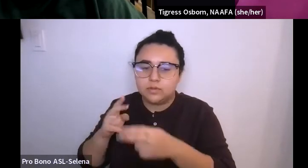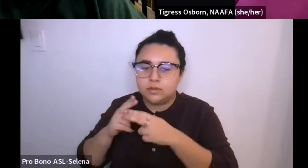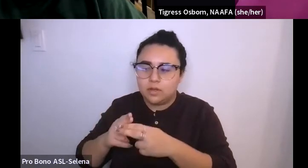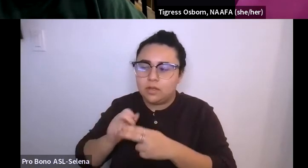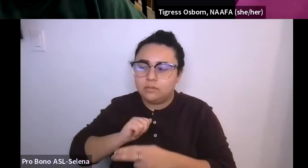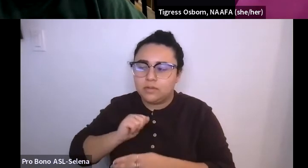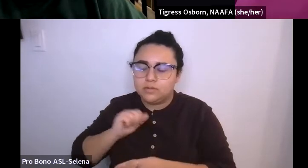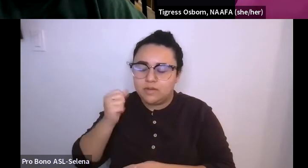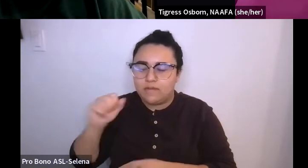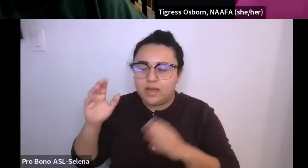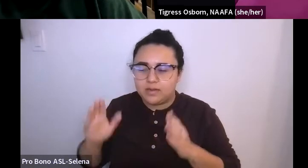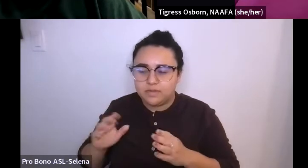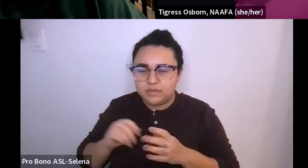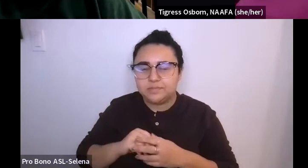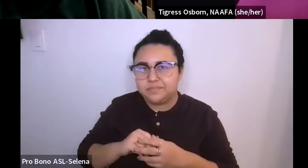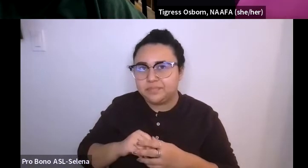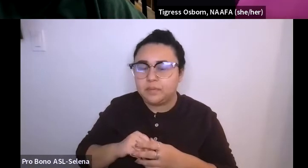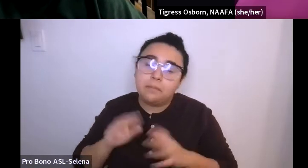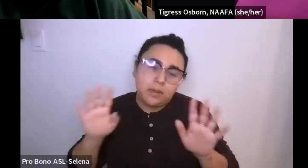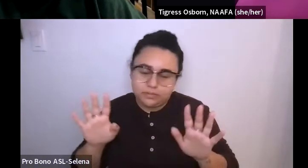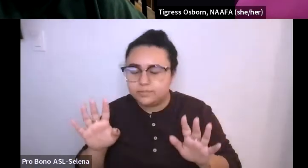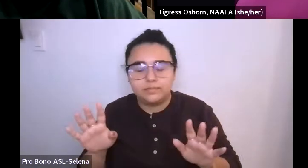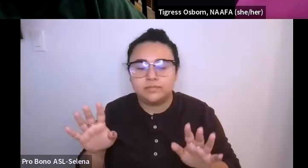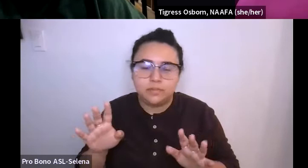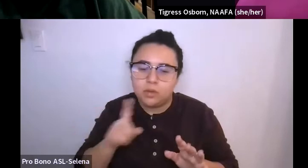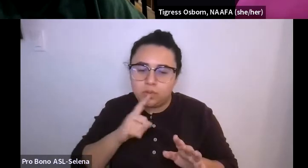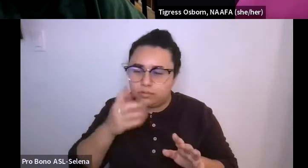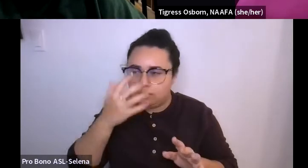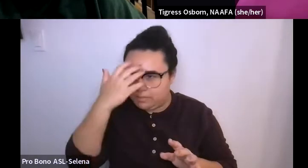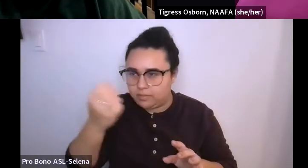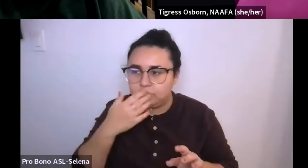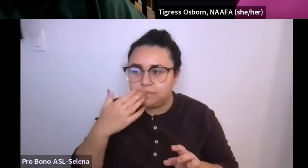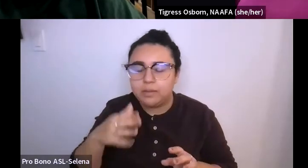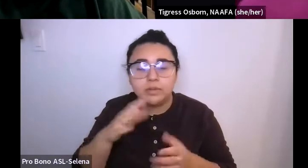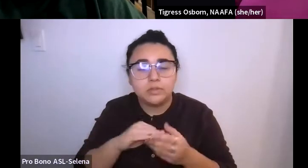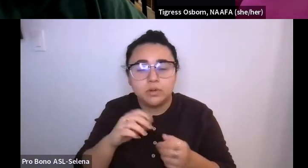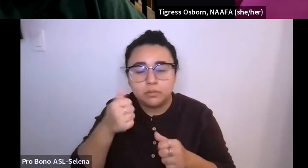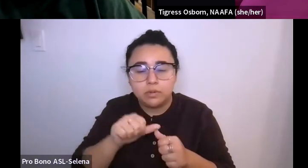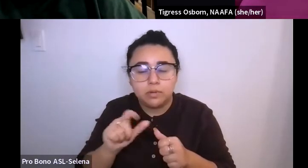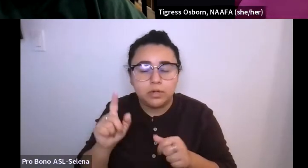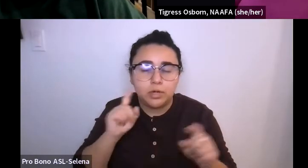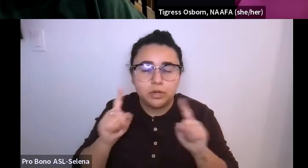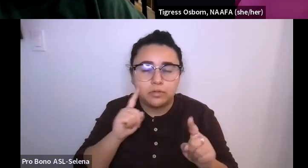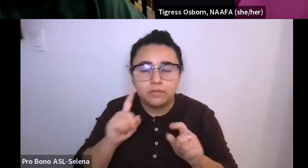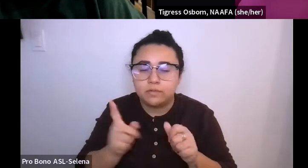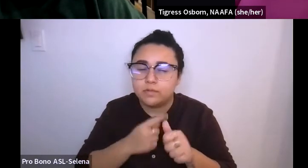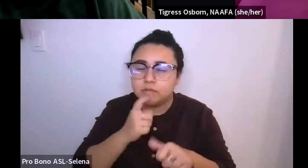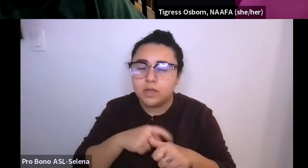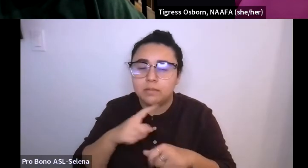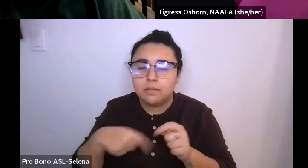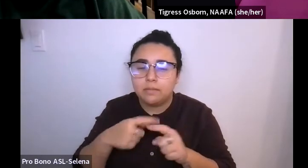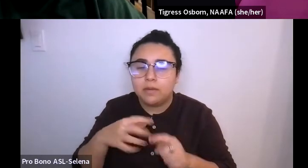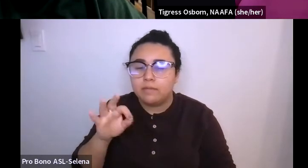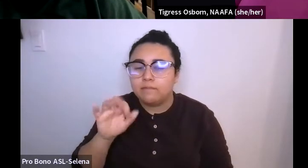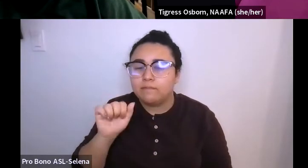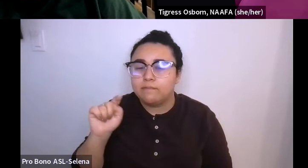bad. The story that I remember hearing for the first time about the Fat Underground is the Fat